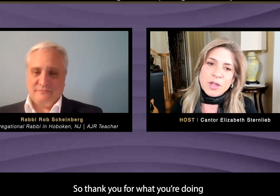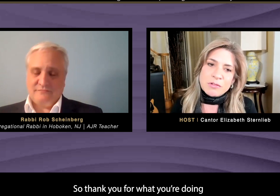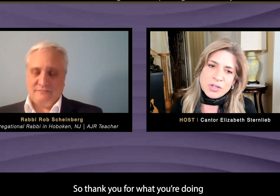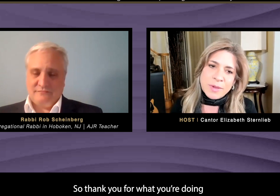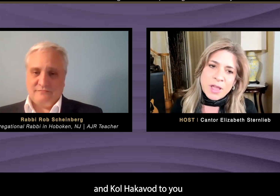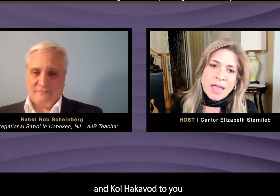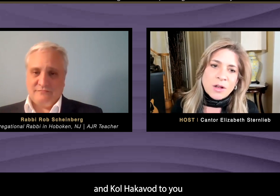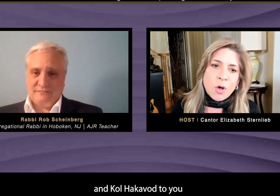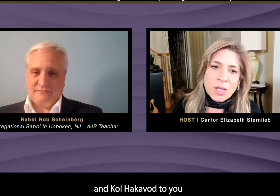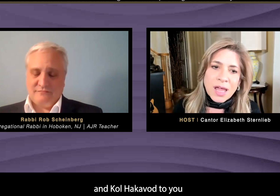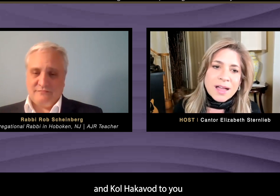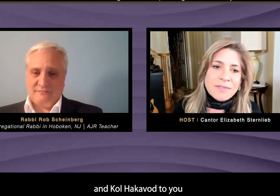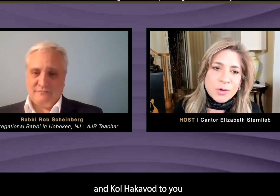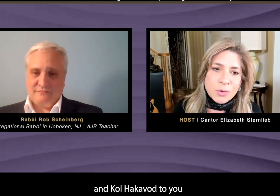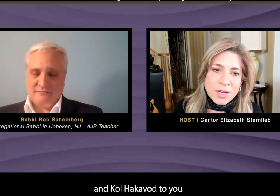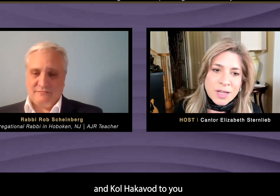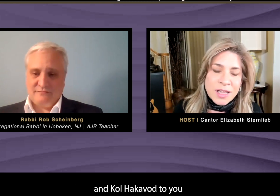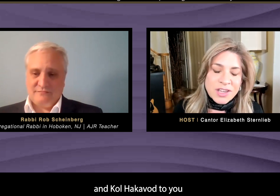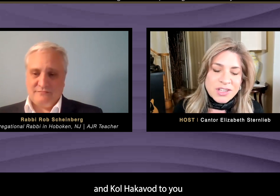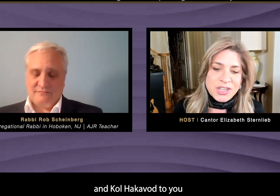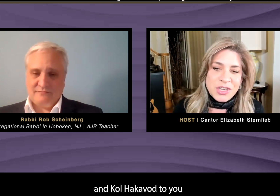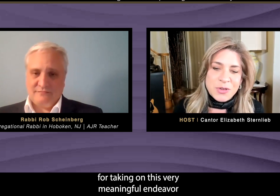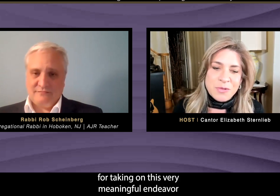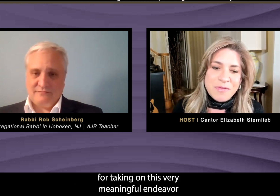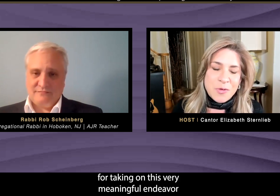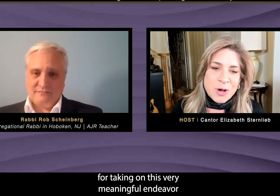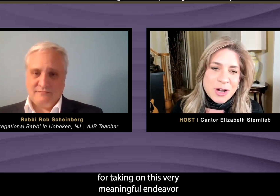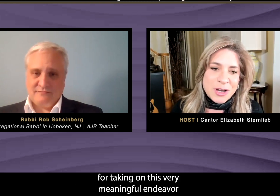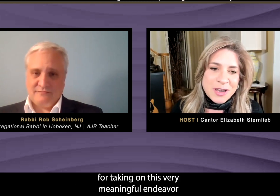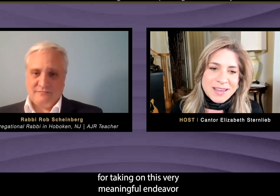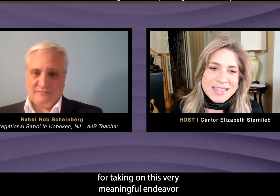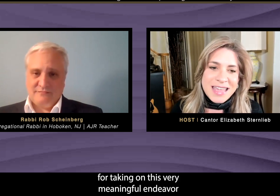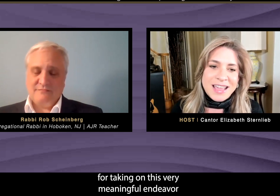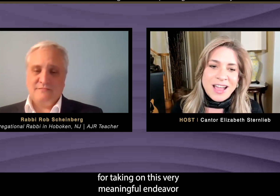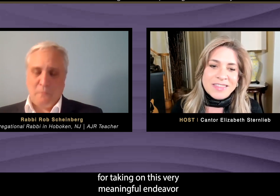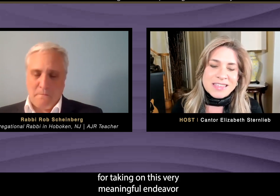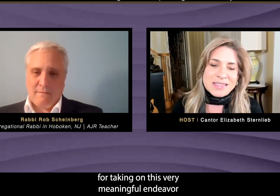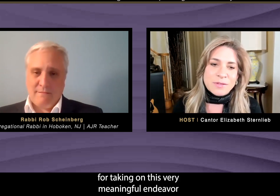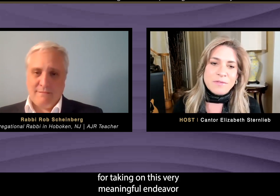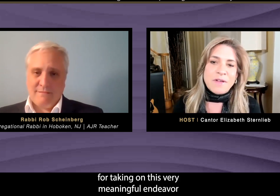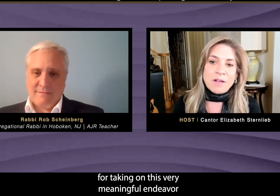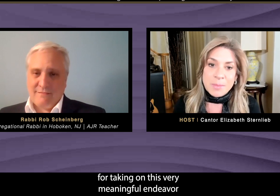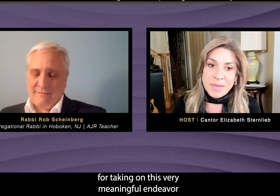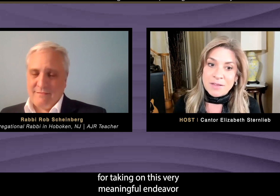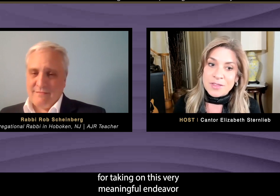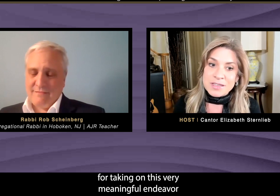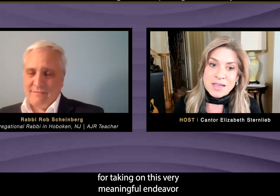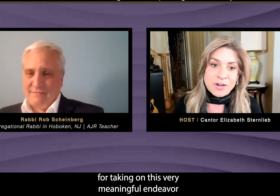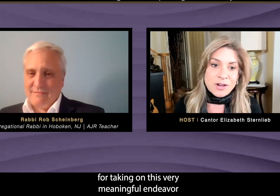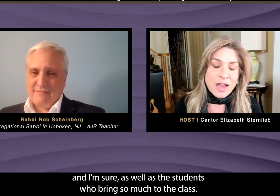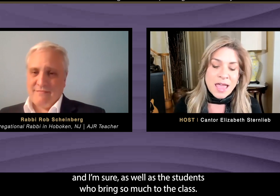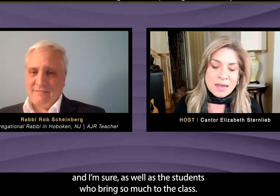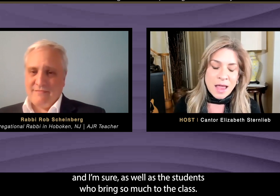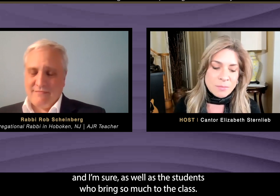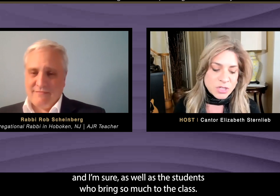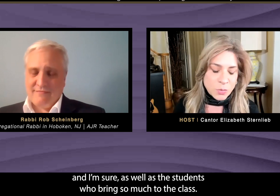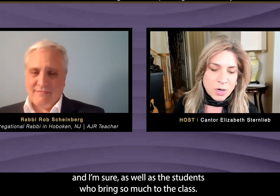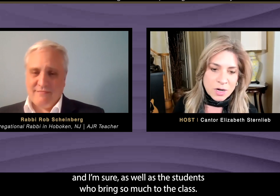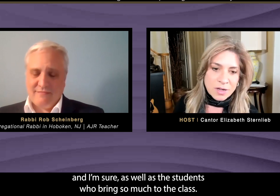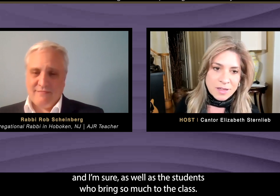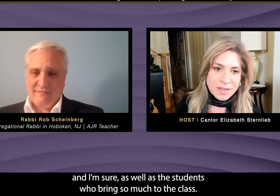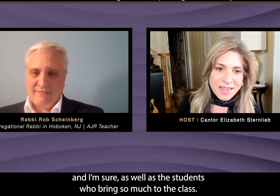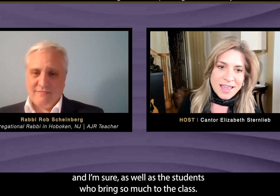thank you for what you're doing, and kol hakavod to you for taking on this very meaningful endeavor. And